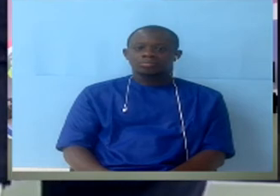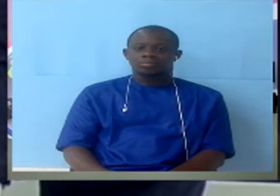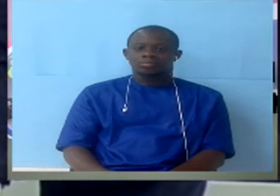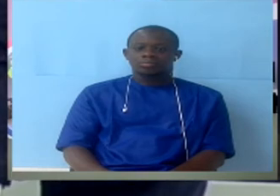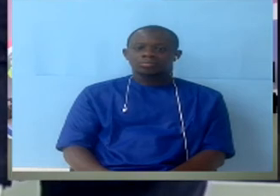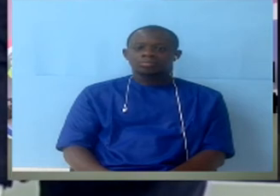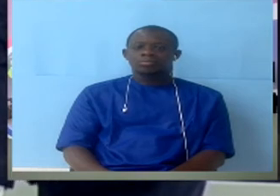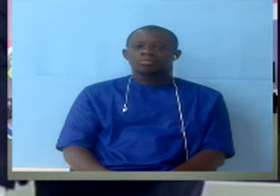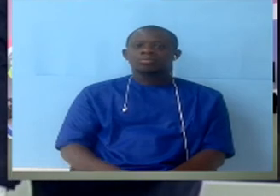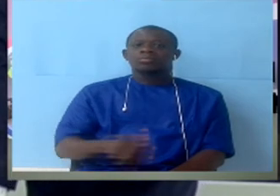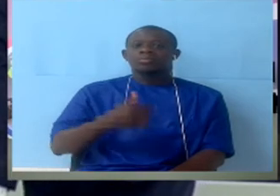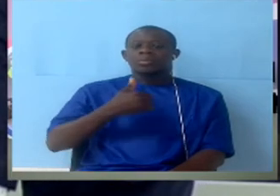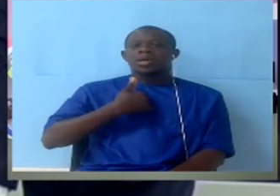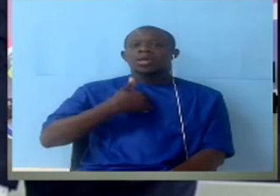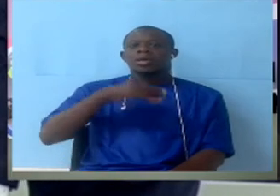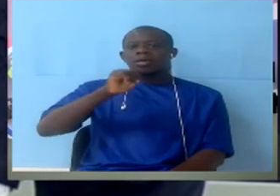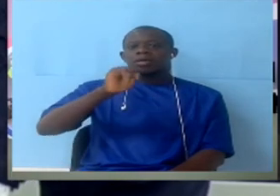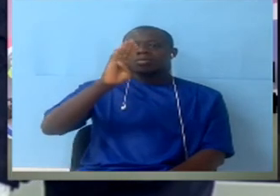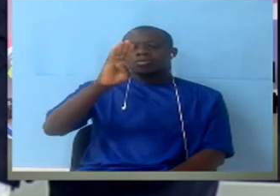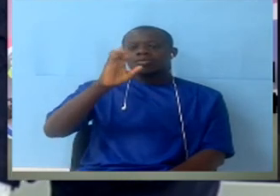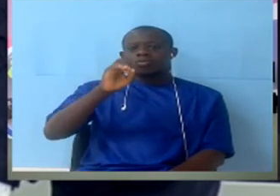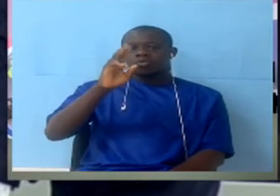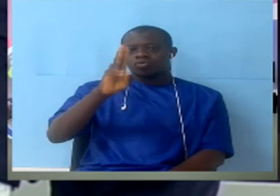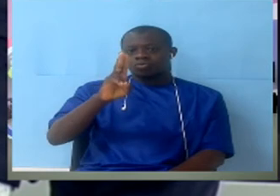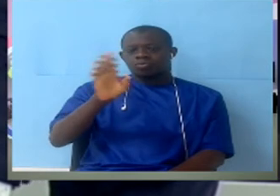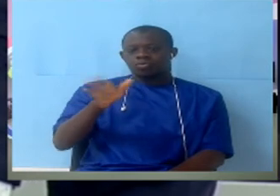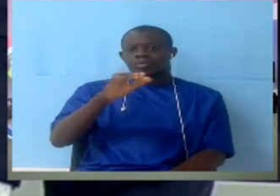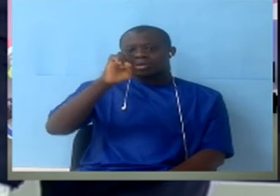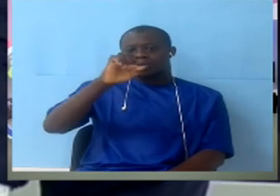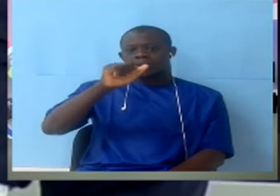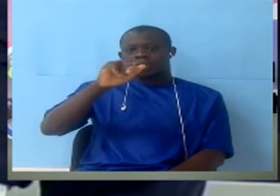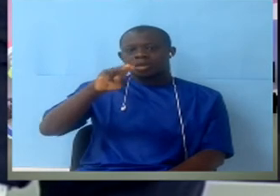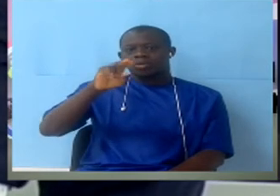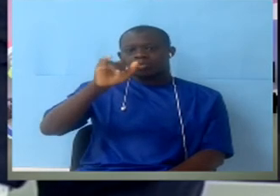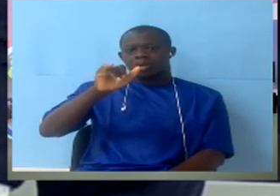Hi, Ebou Sanyang. Nte Ebou Sanyang. Hi, Ebou Sanyang.